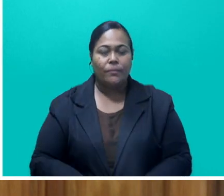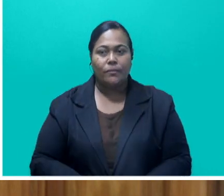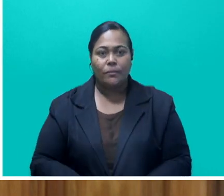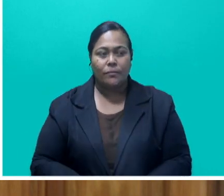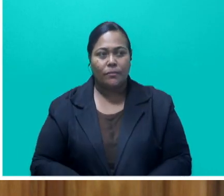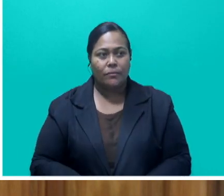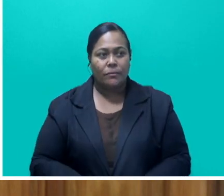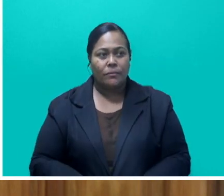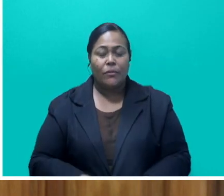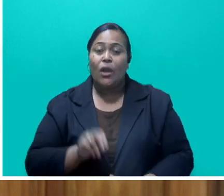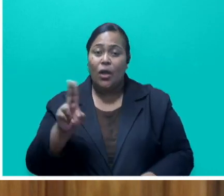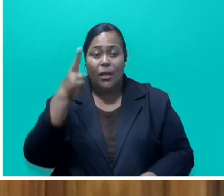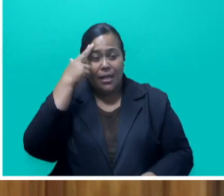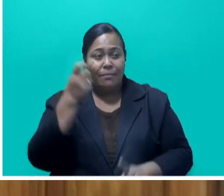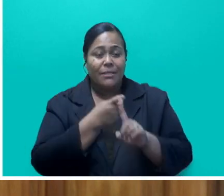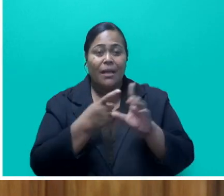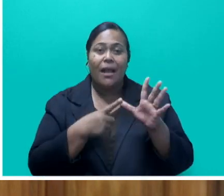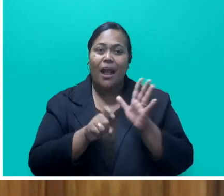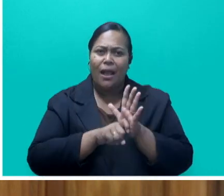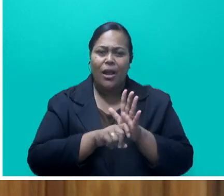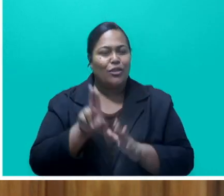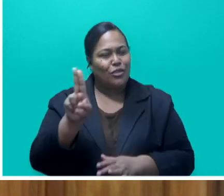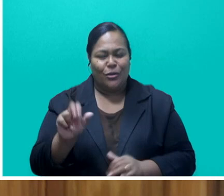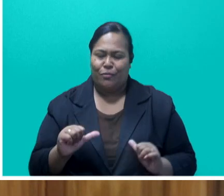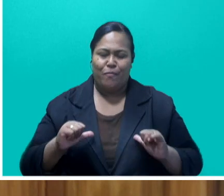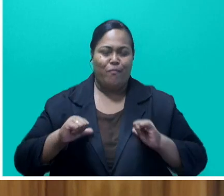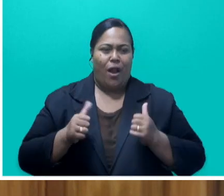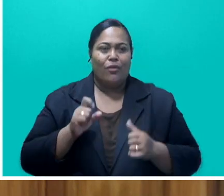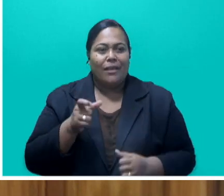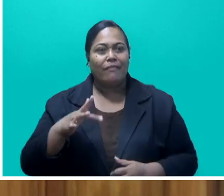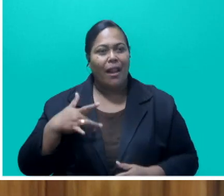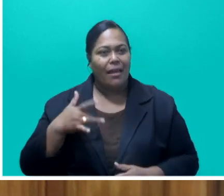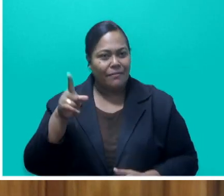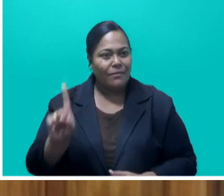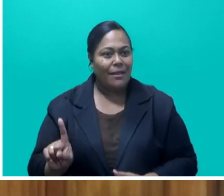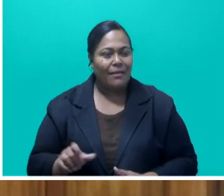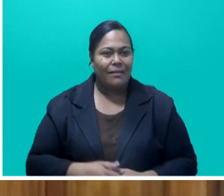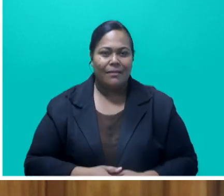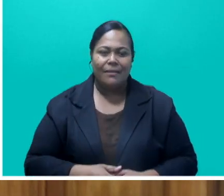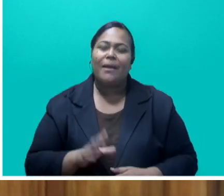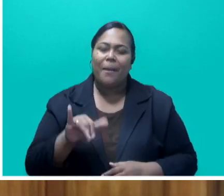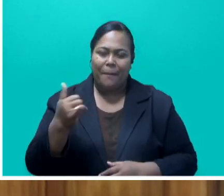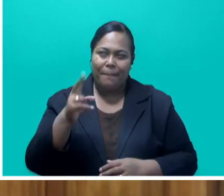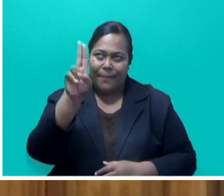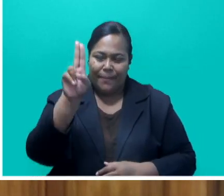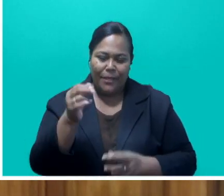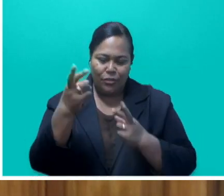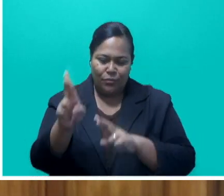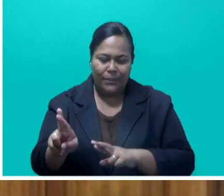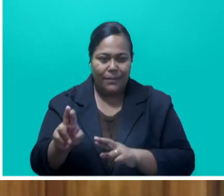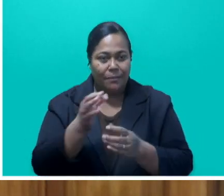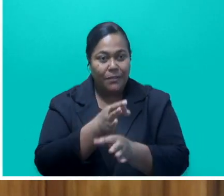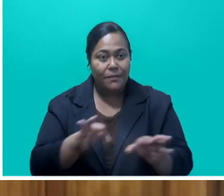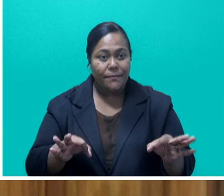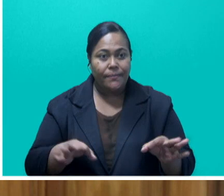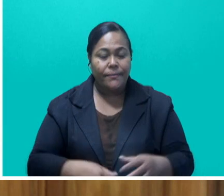Her name is Kara, and she would have been very proud if she was here today. May she rest in peace. I